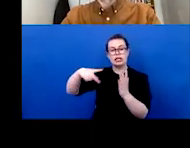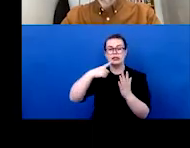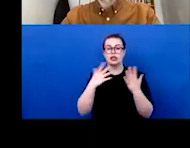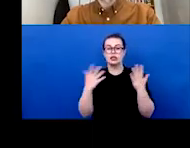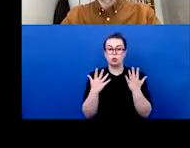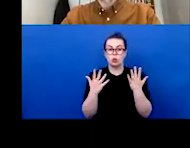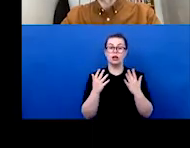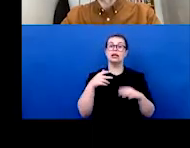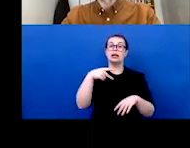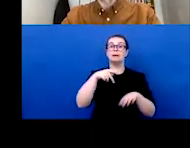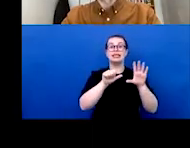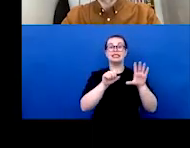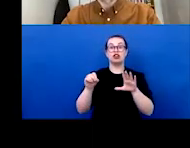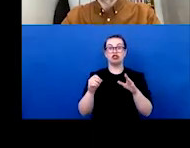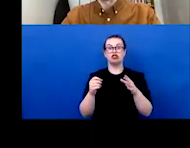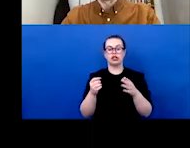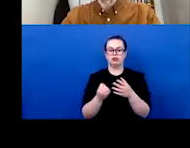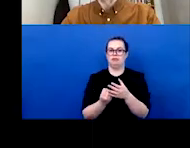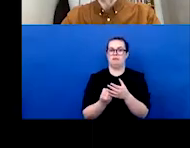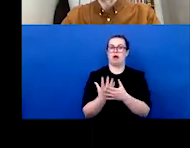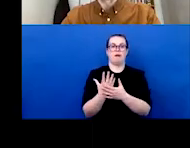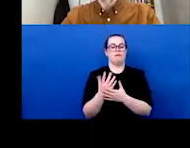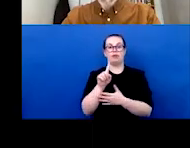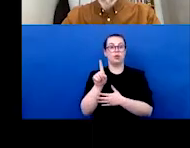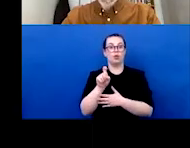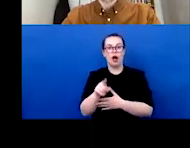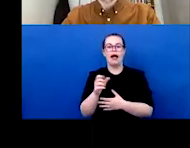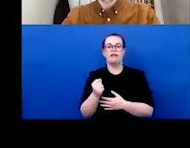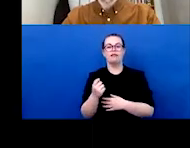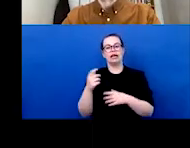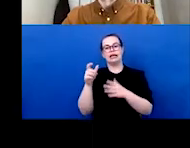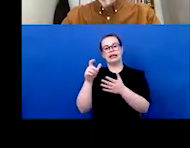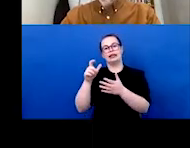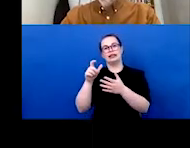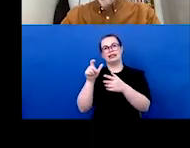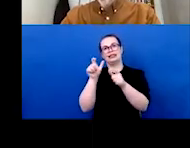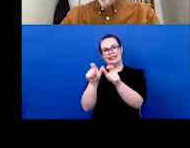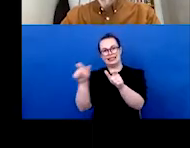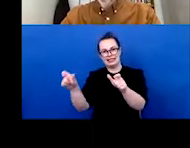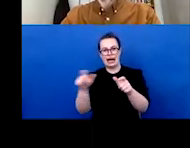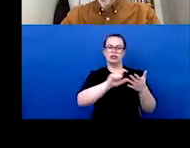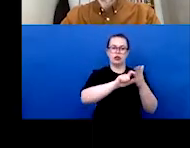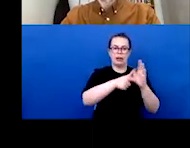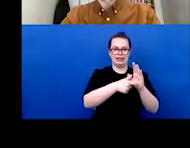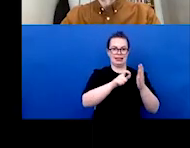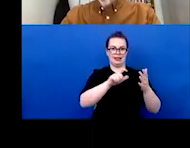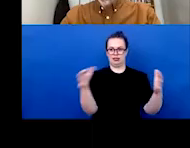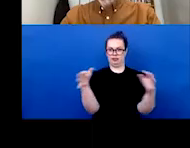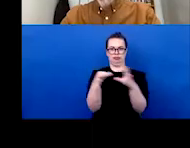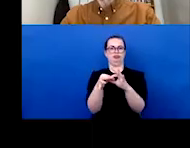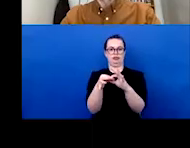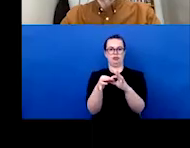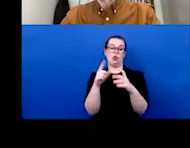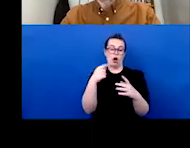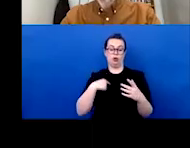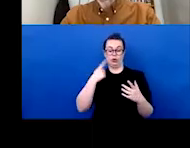there are two types of interactions going on between syntax and semantics. One, which is what we just saw, when